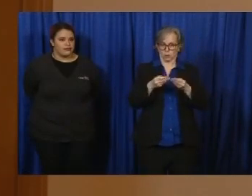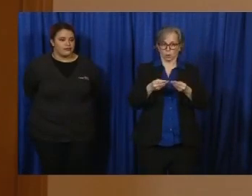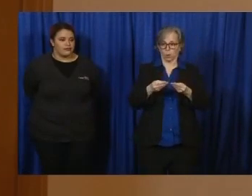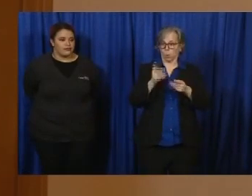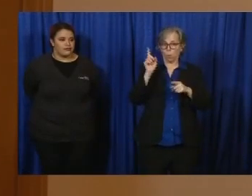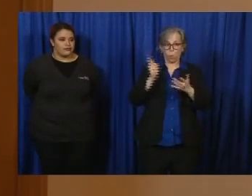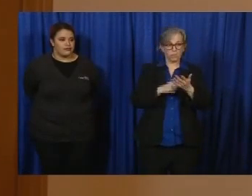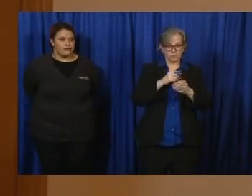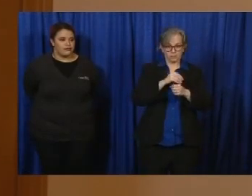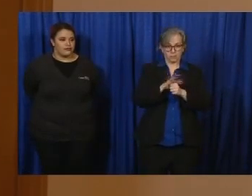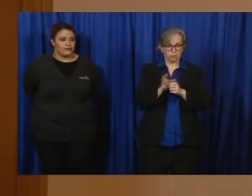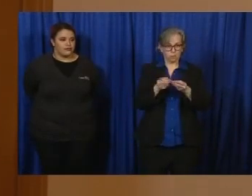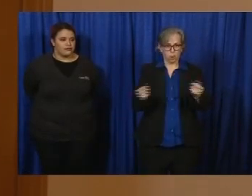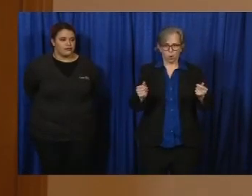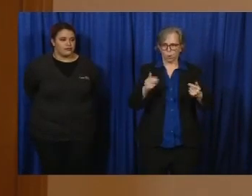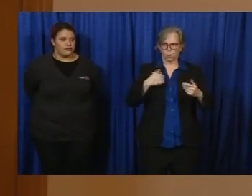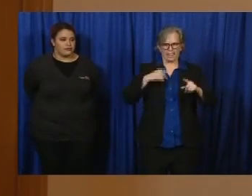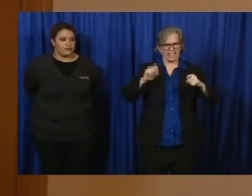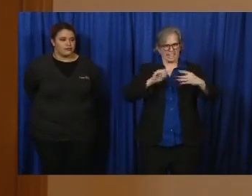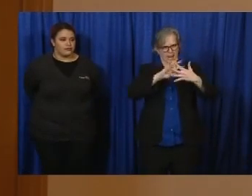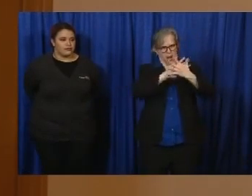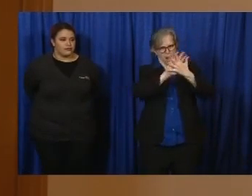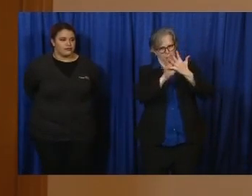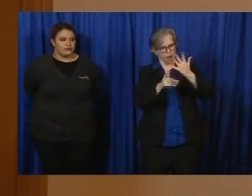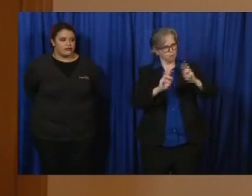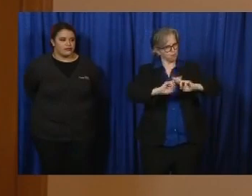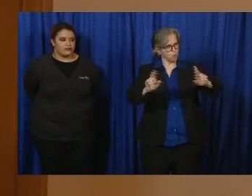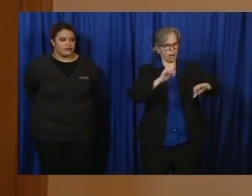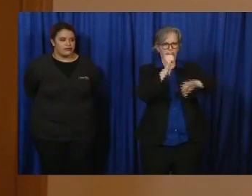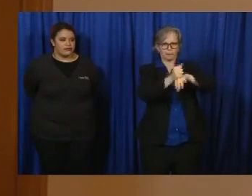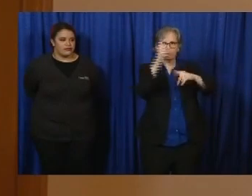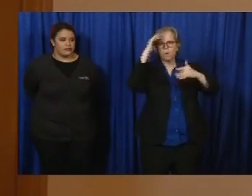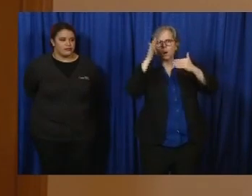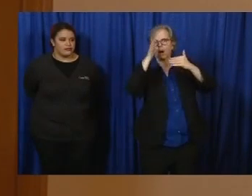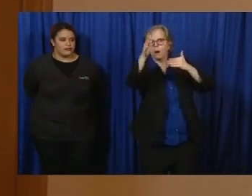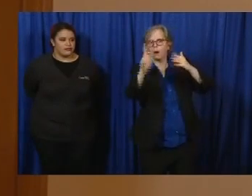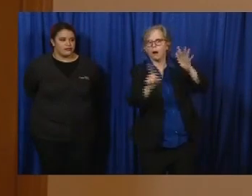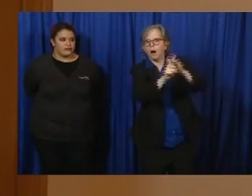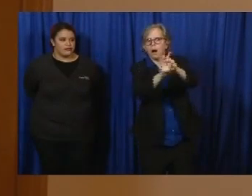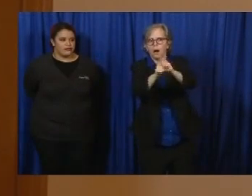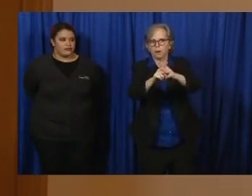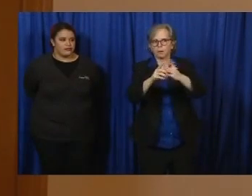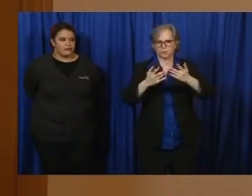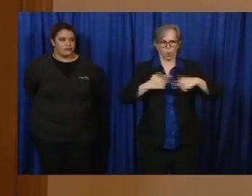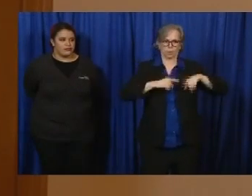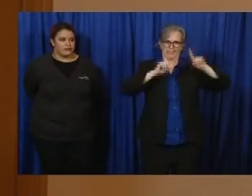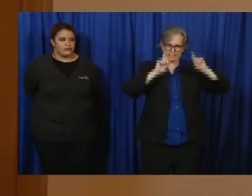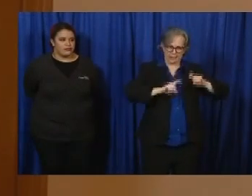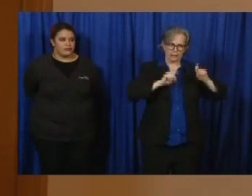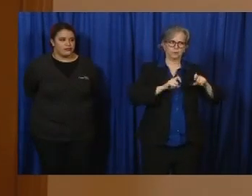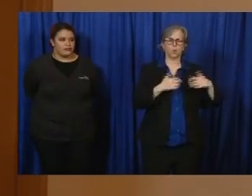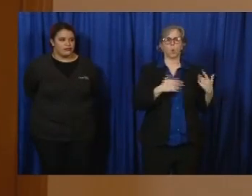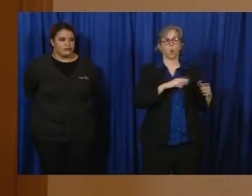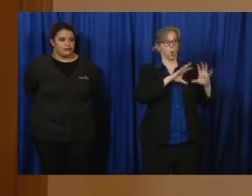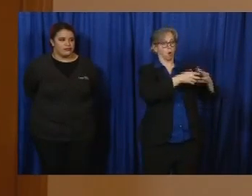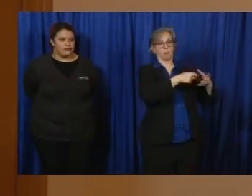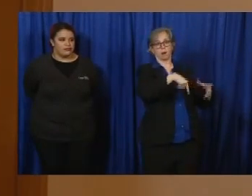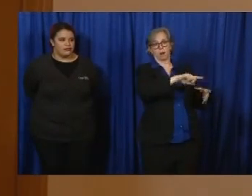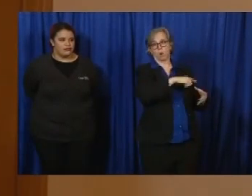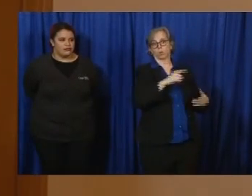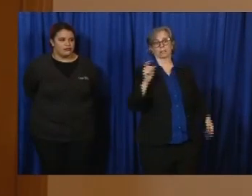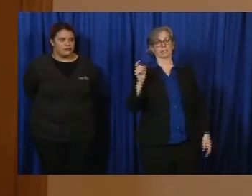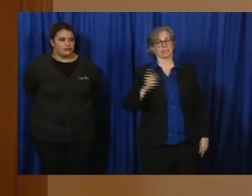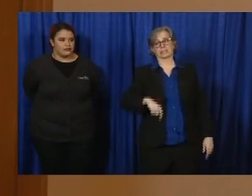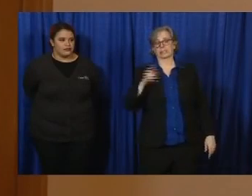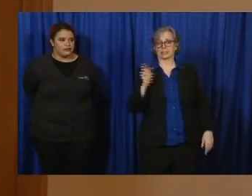bunch of things in place. And one of them, once we have that testing where we can be testing much more of the population, we're actually going to have to